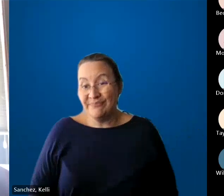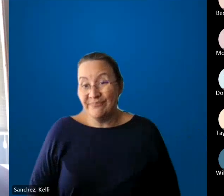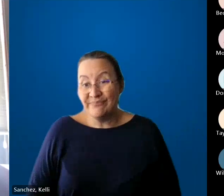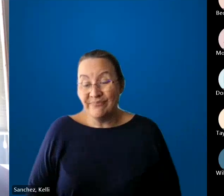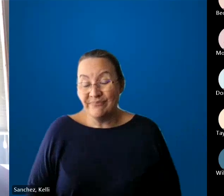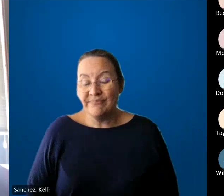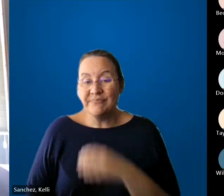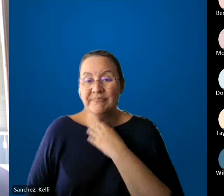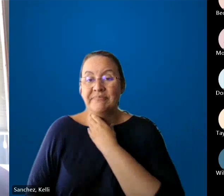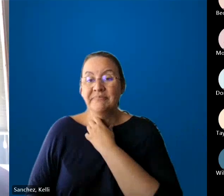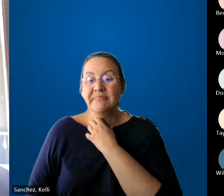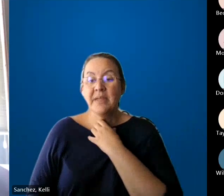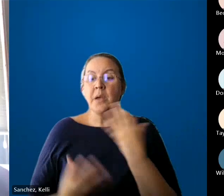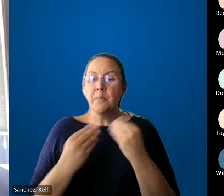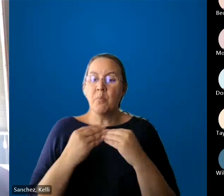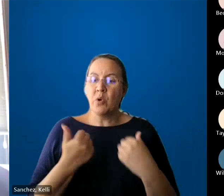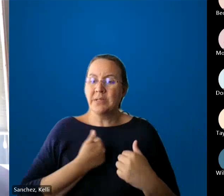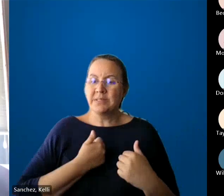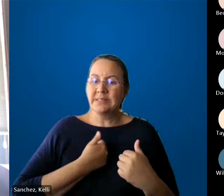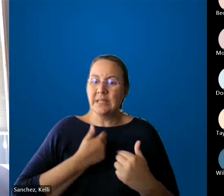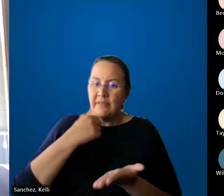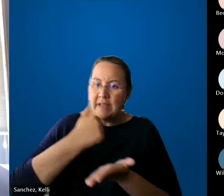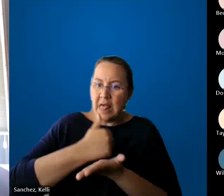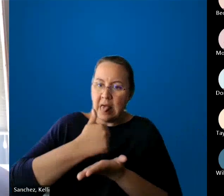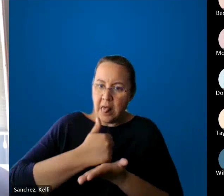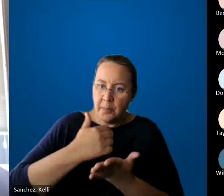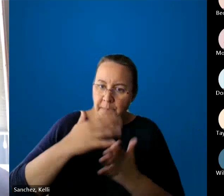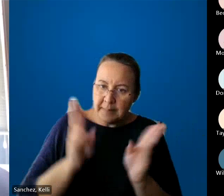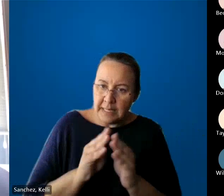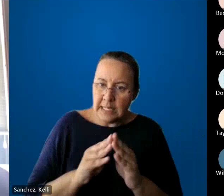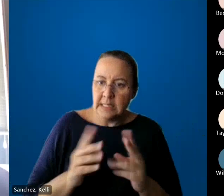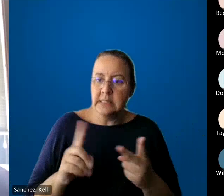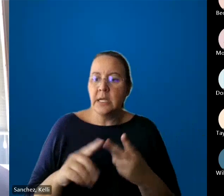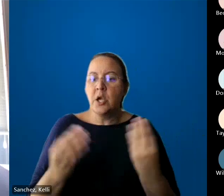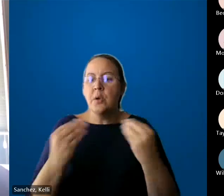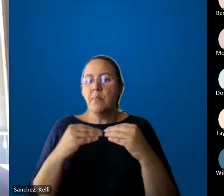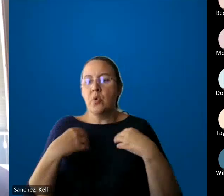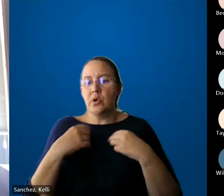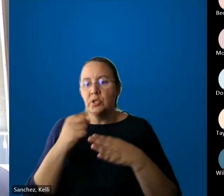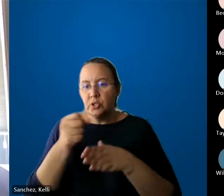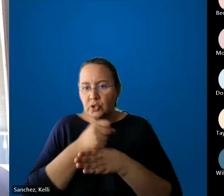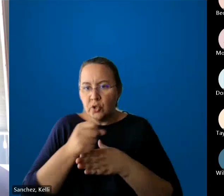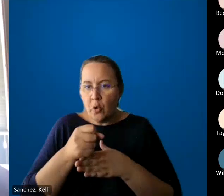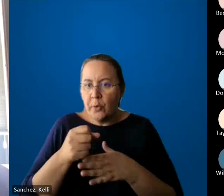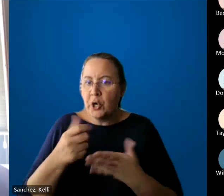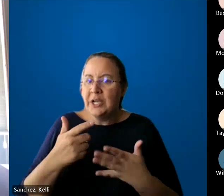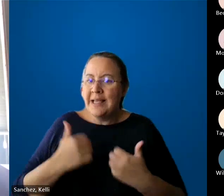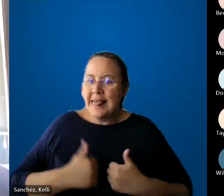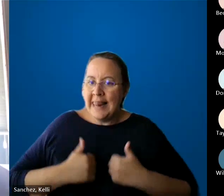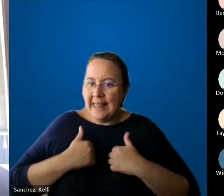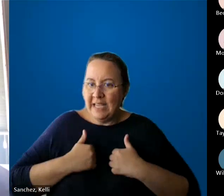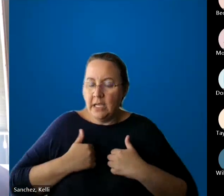More self-help meetings, more sober livings. I can't tell you how many times I've gotten phone calls from